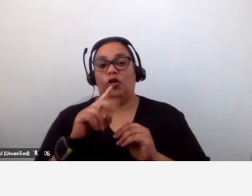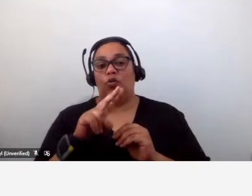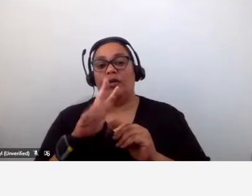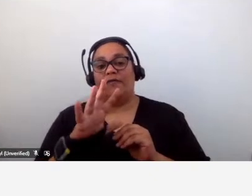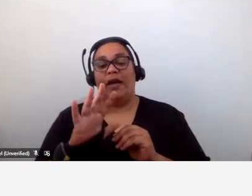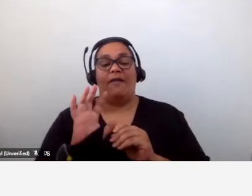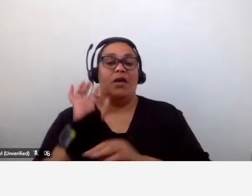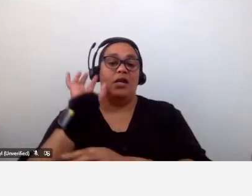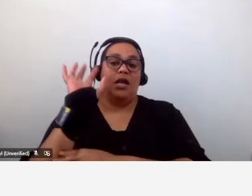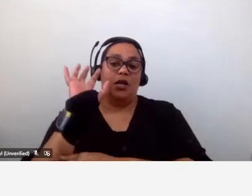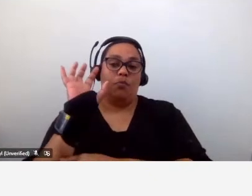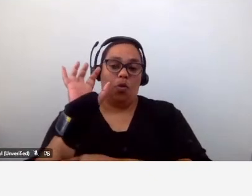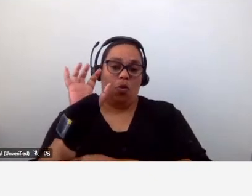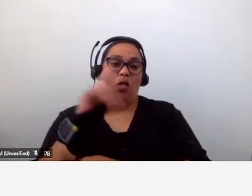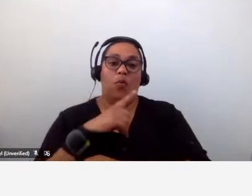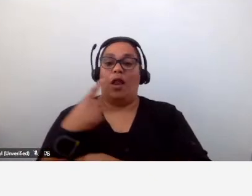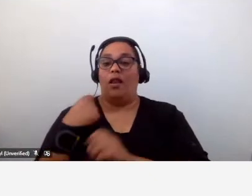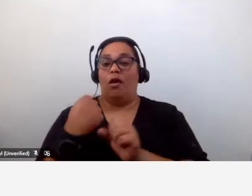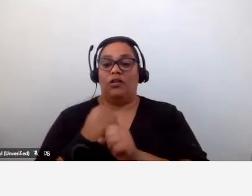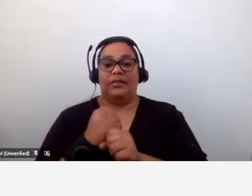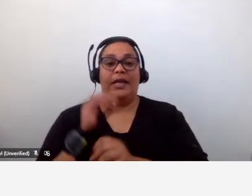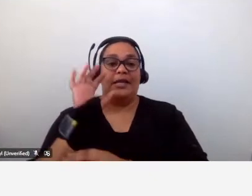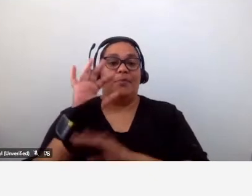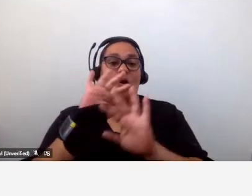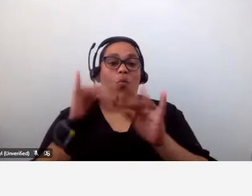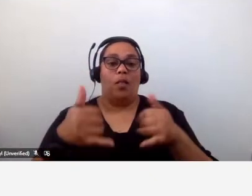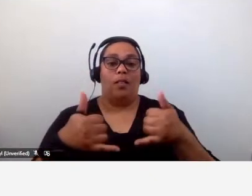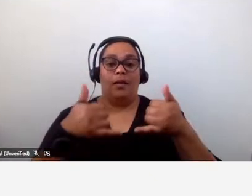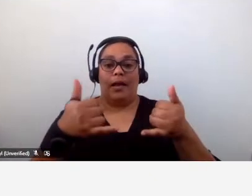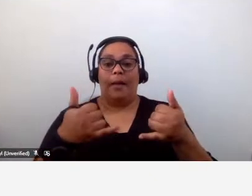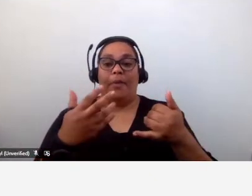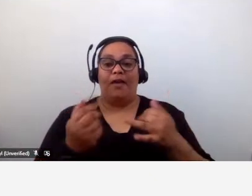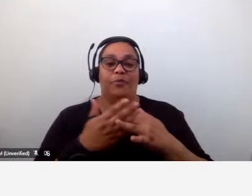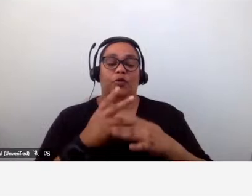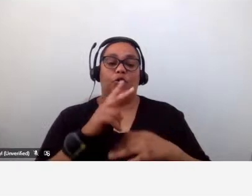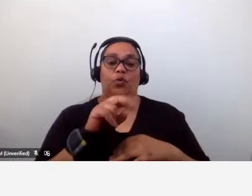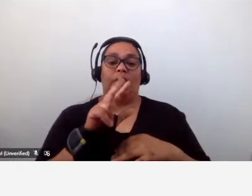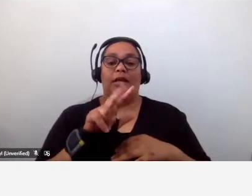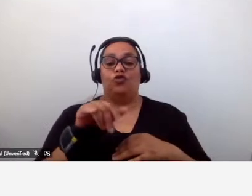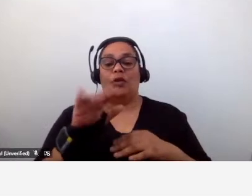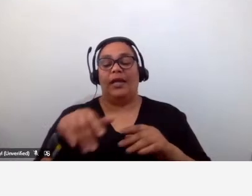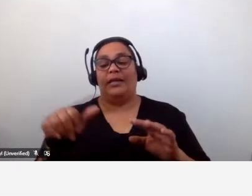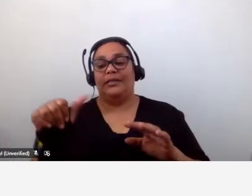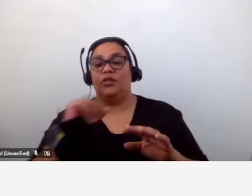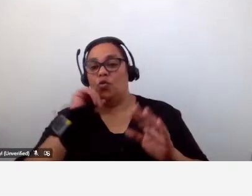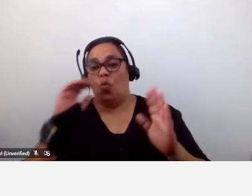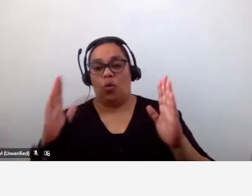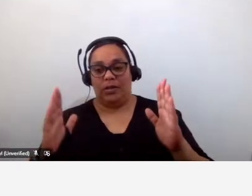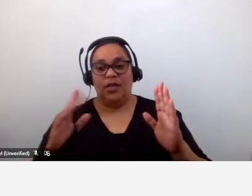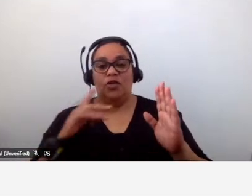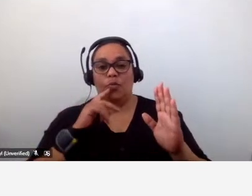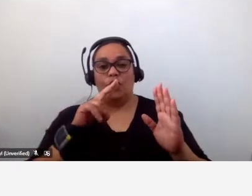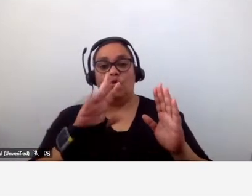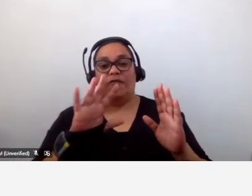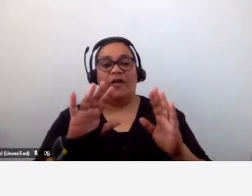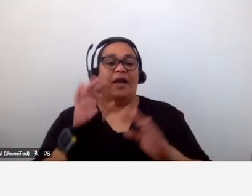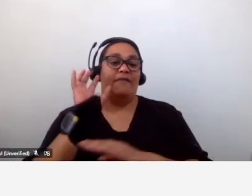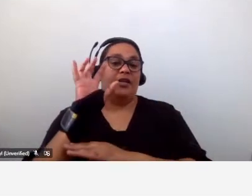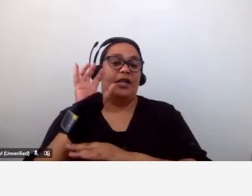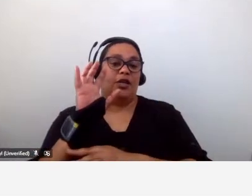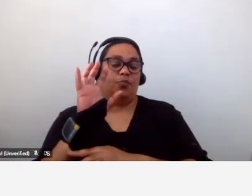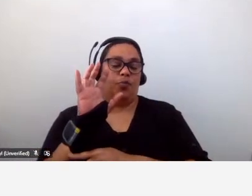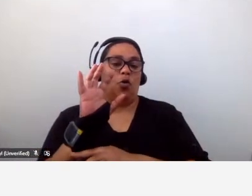25 netball courts, because last year the Netball World Cup was held between 28 July and 6th of August. So 25 netball courts